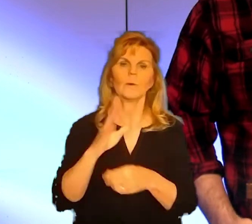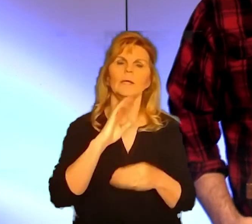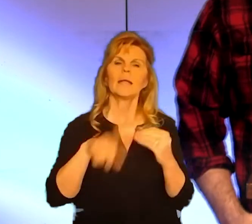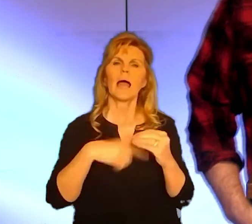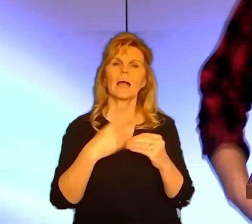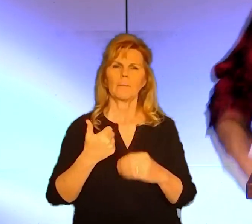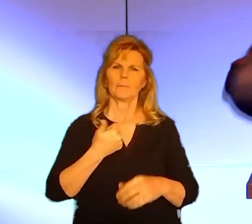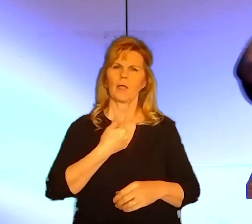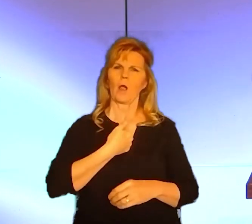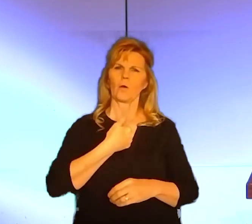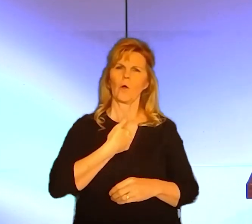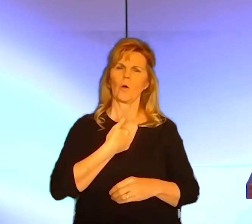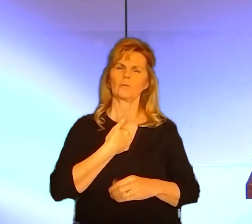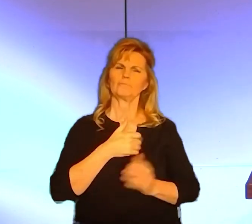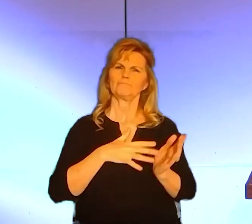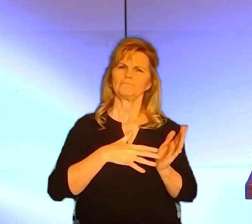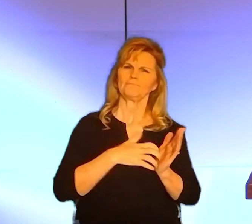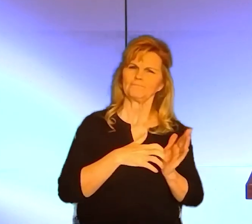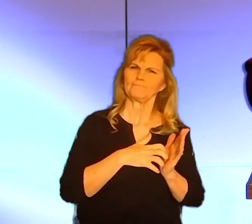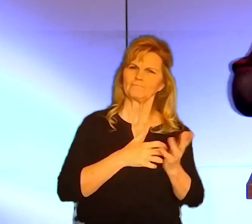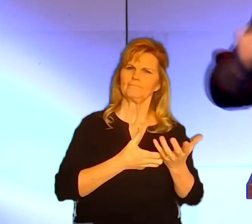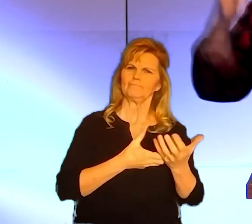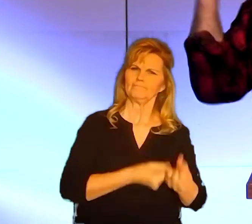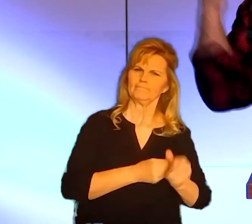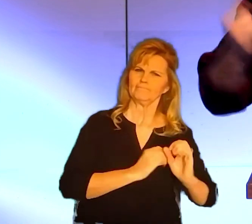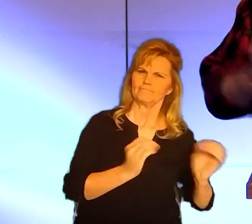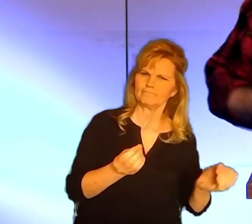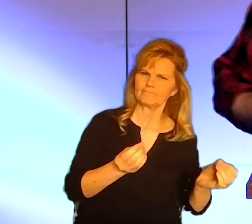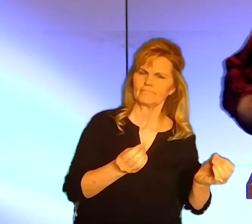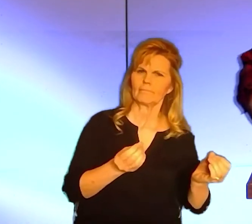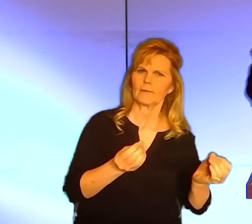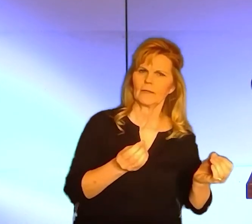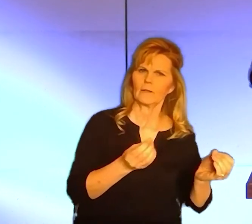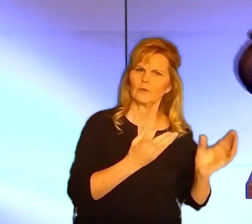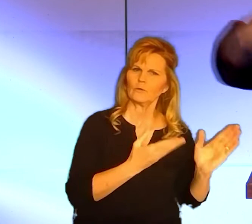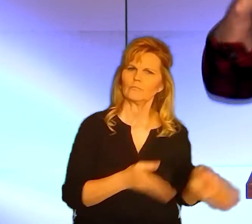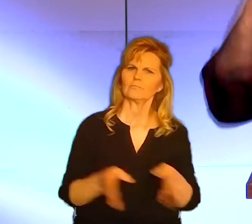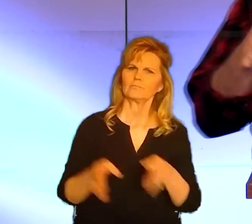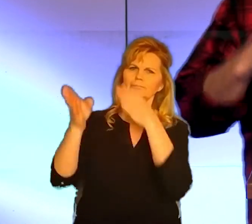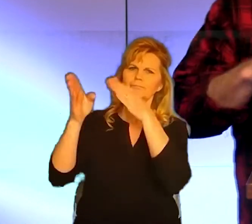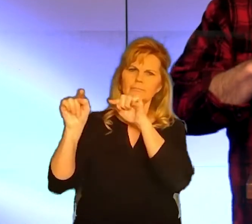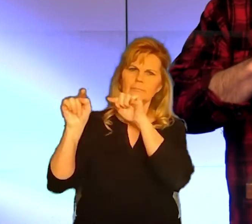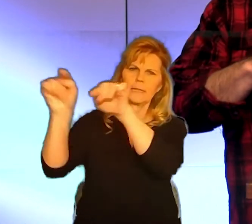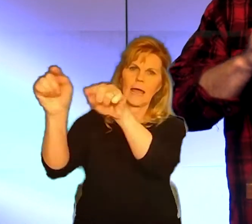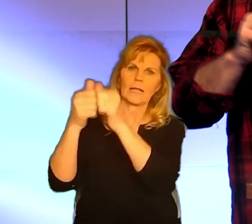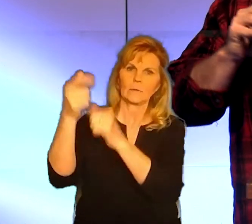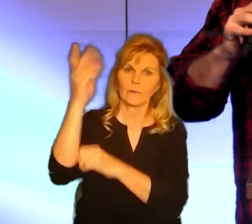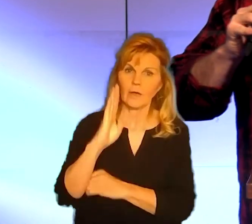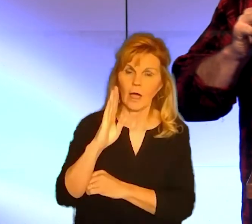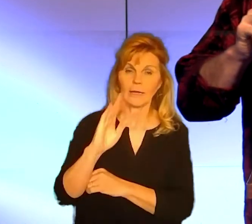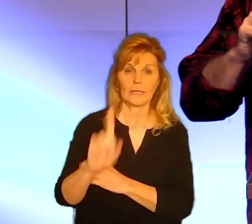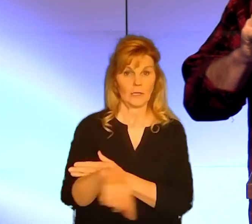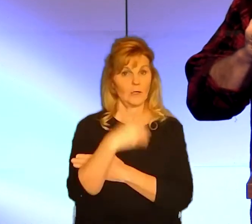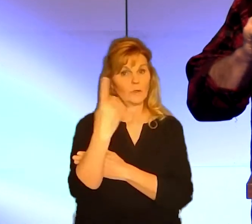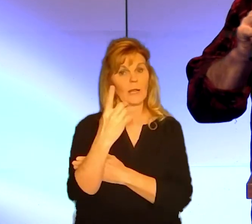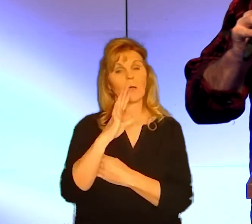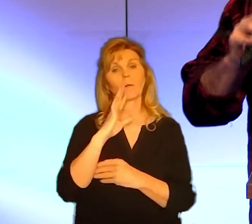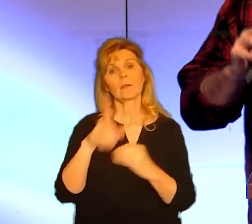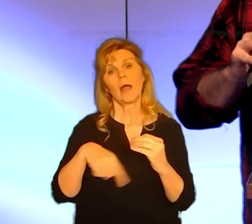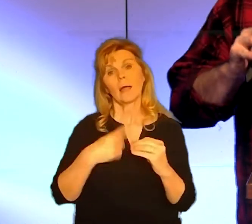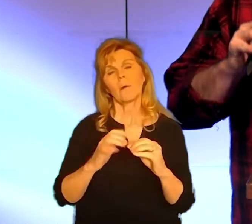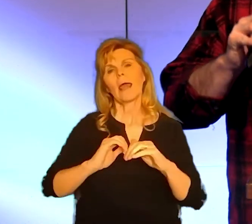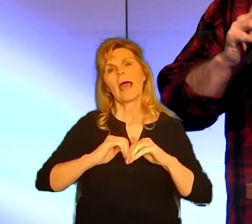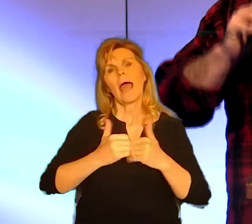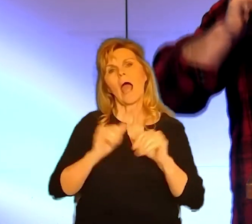overcoming our insecurities and being secure and aligning with God, today in particular, we're going to talk about